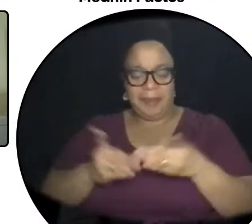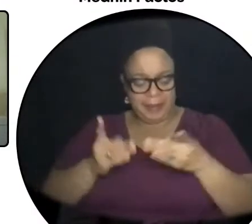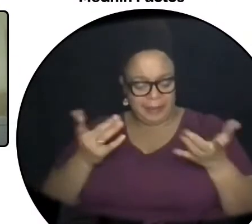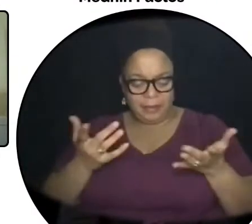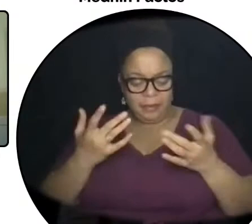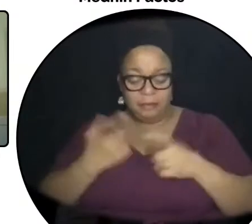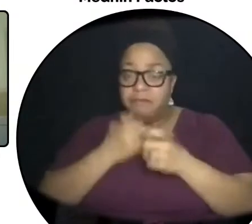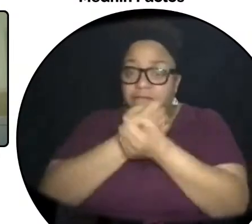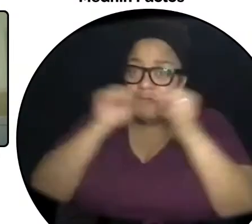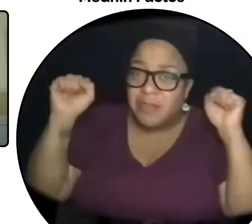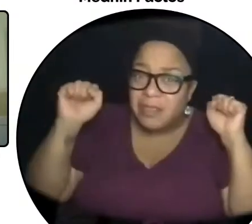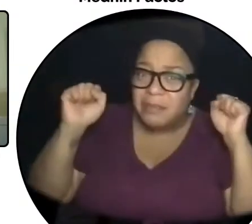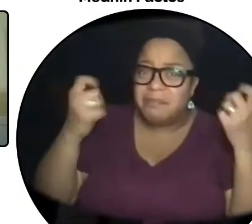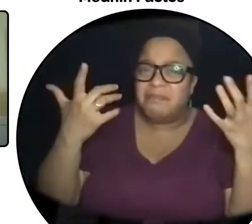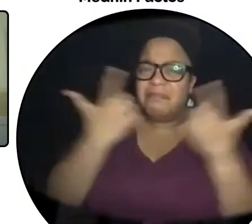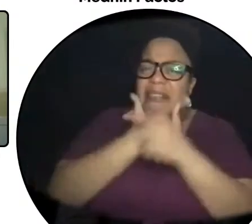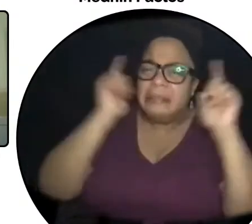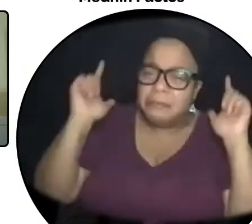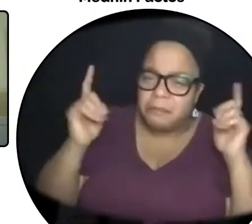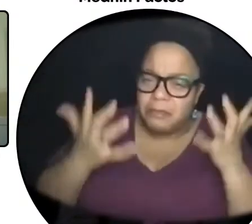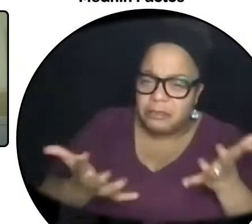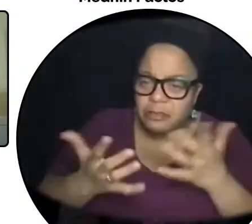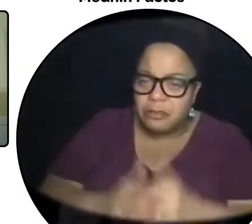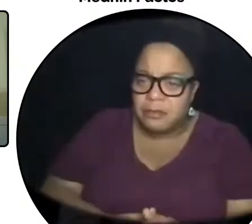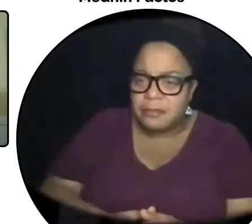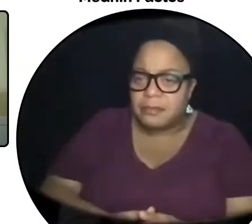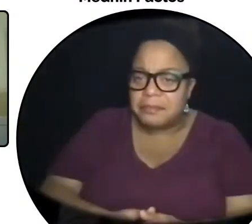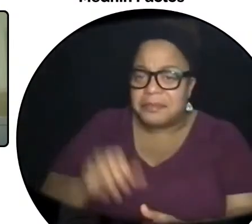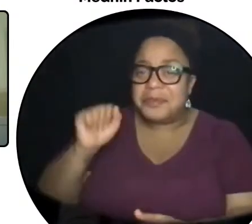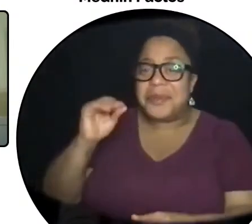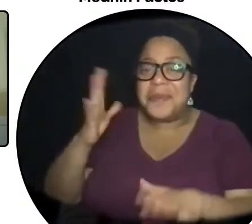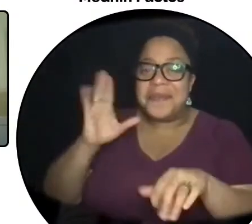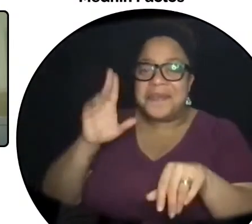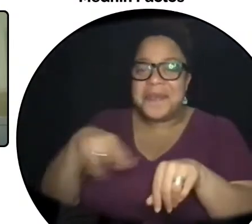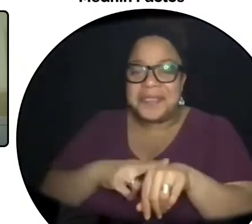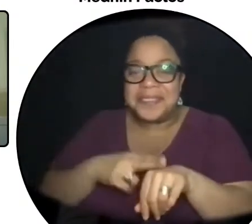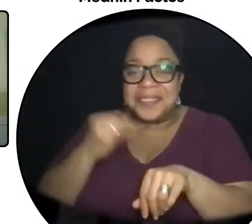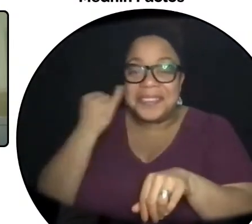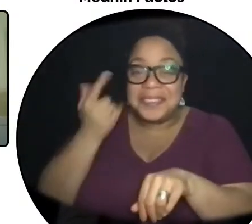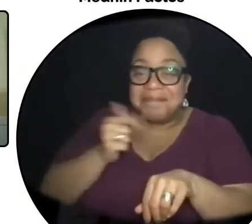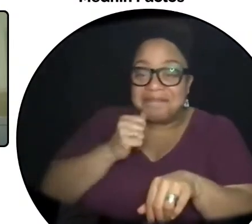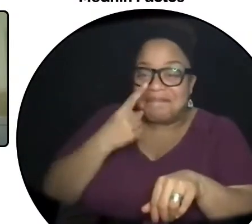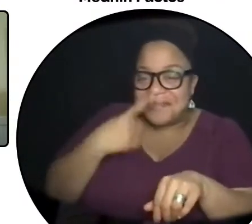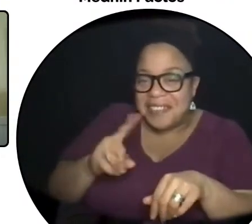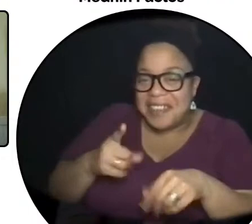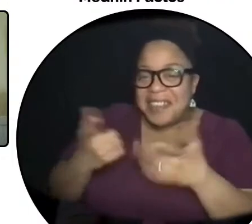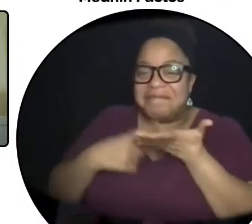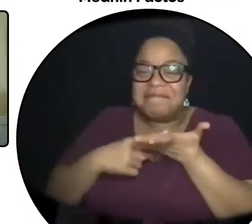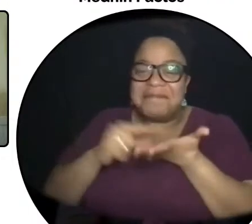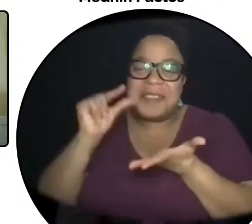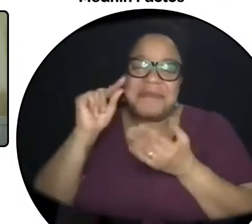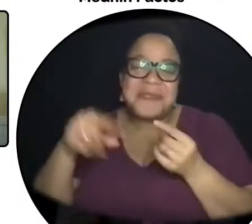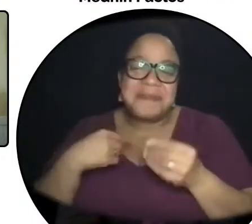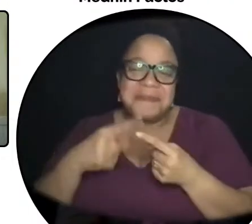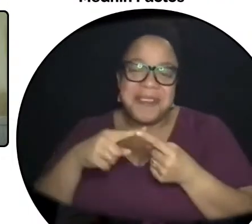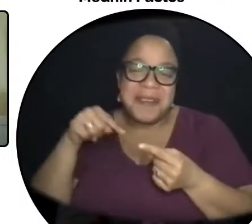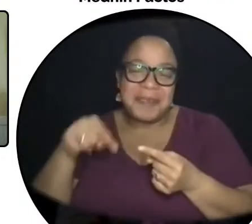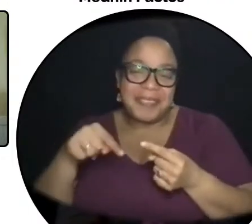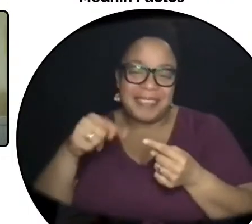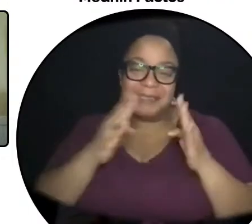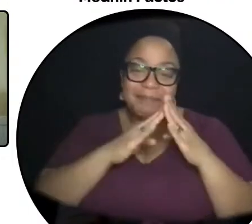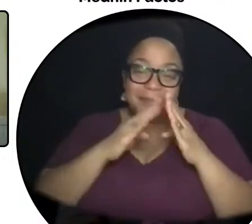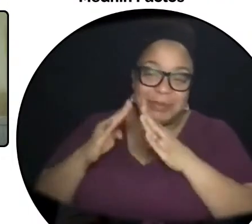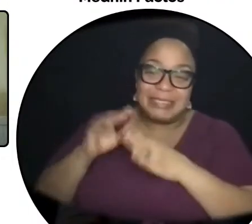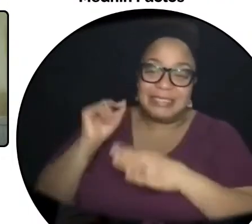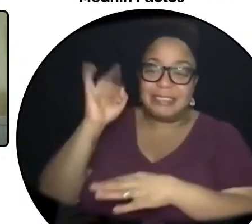You know, you hit the nail right in the head. I mean, the process requires a lot of unlearning. I think there's